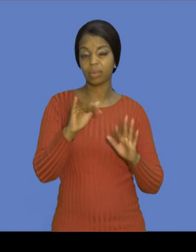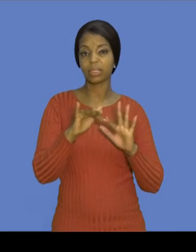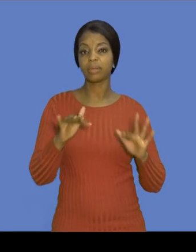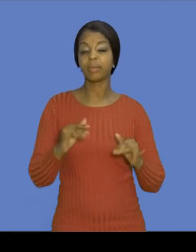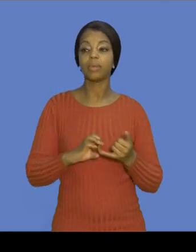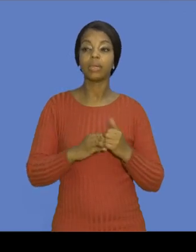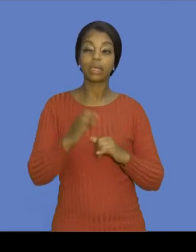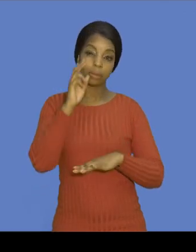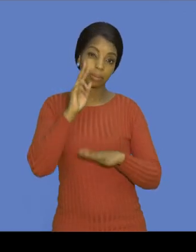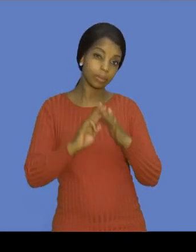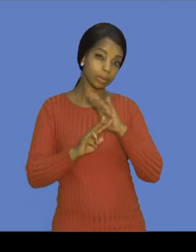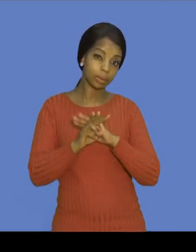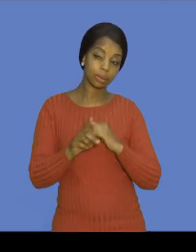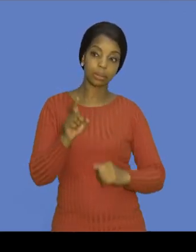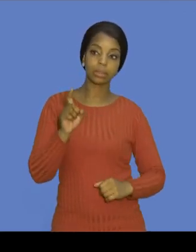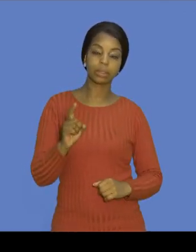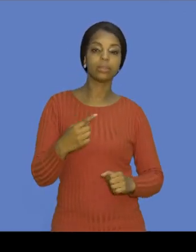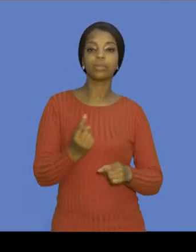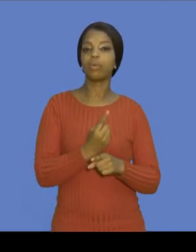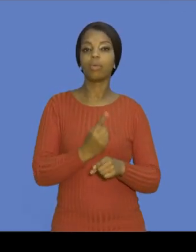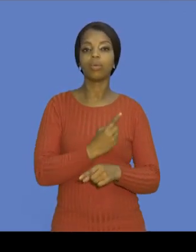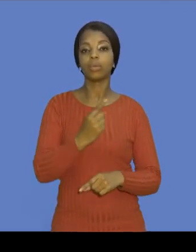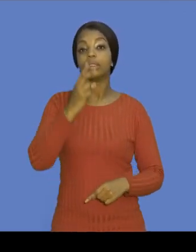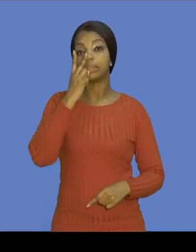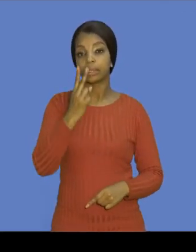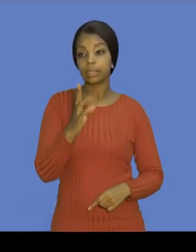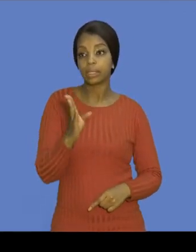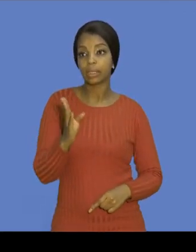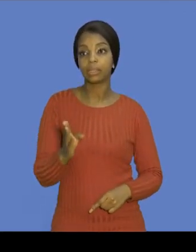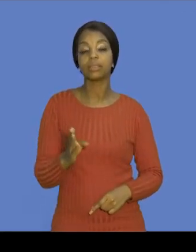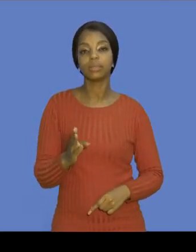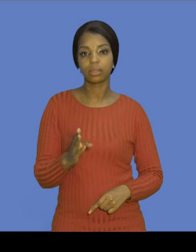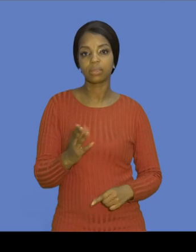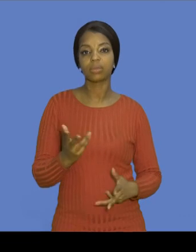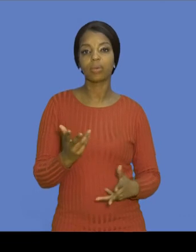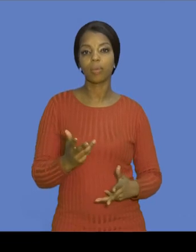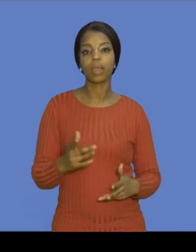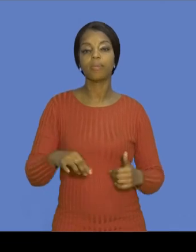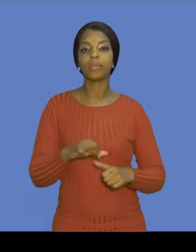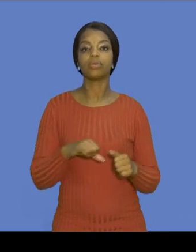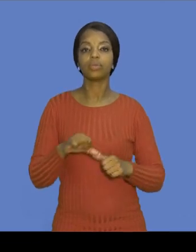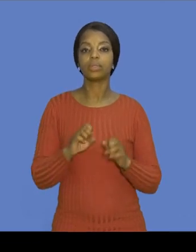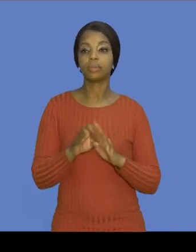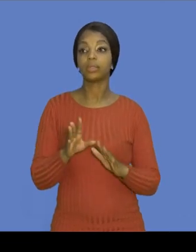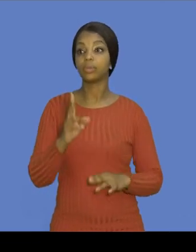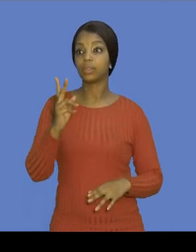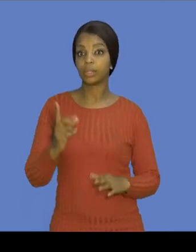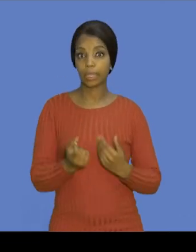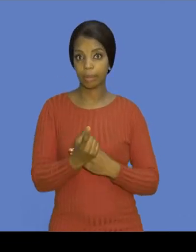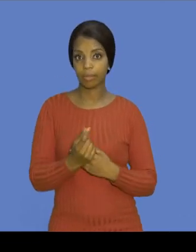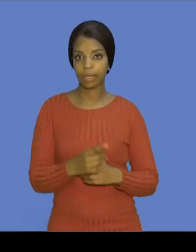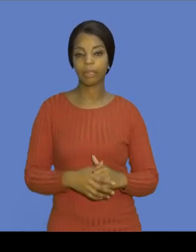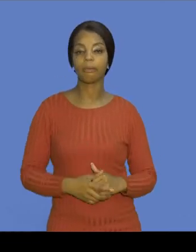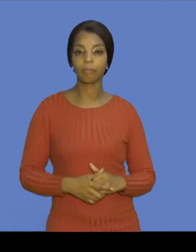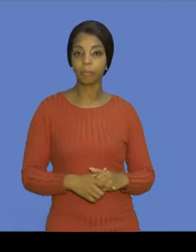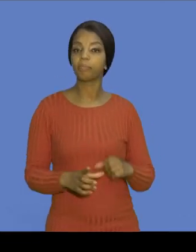trying to predict this. Hence, we always see this on the news and on every social media that we're looking at.